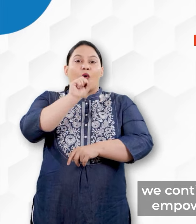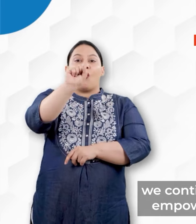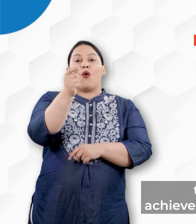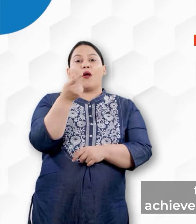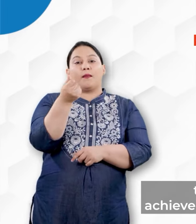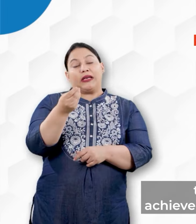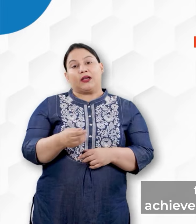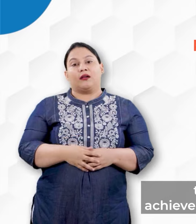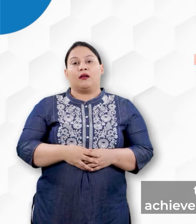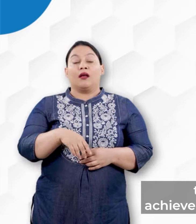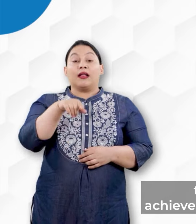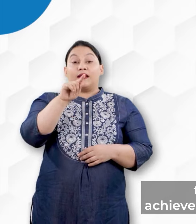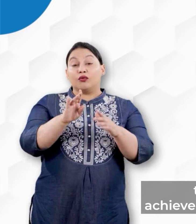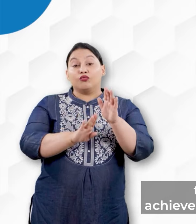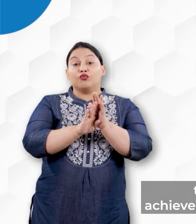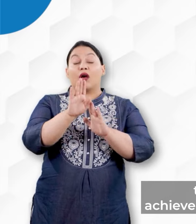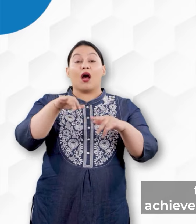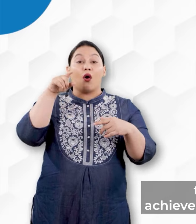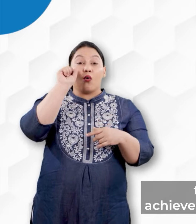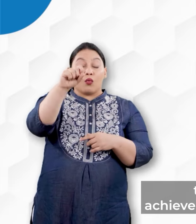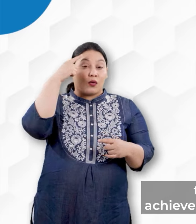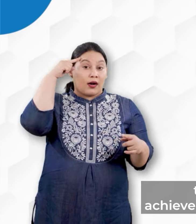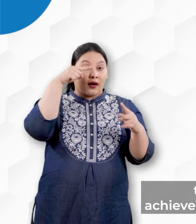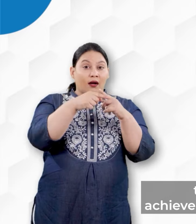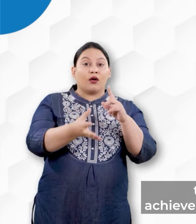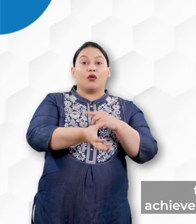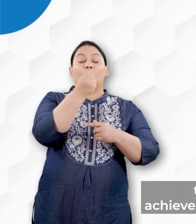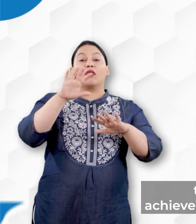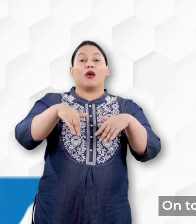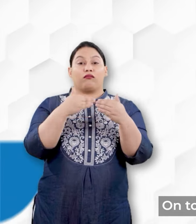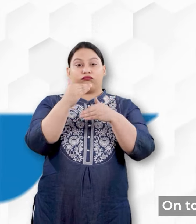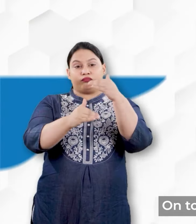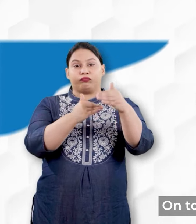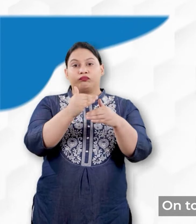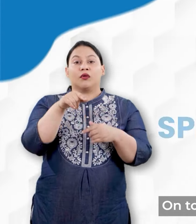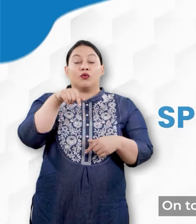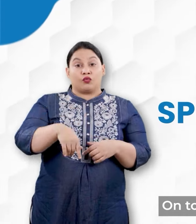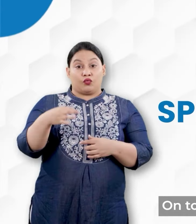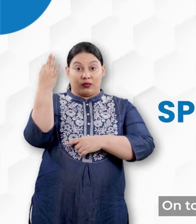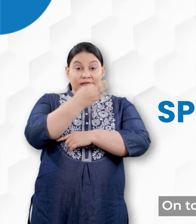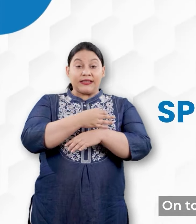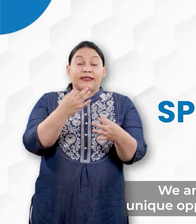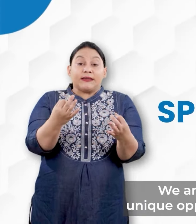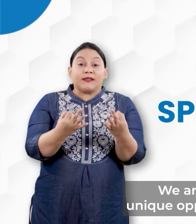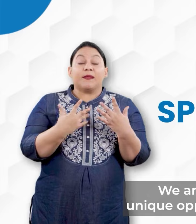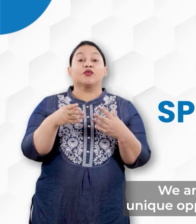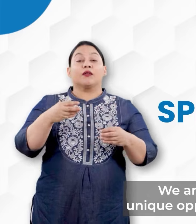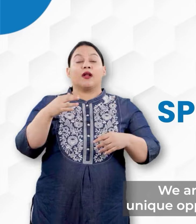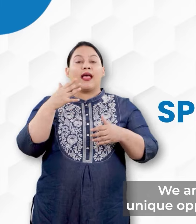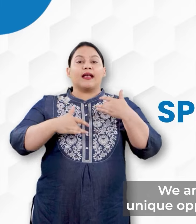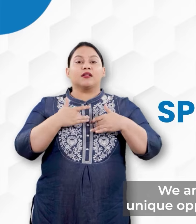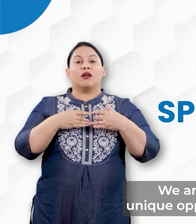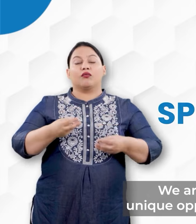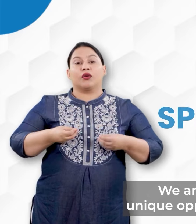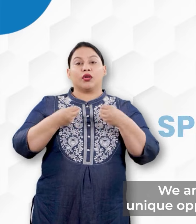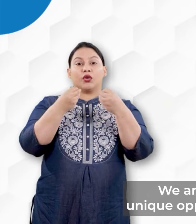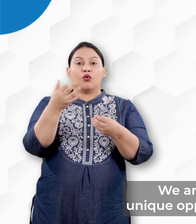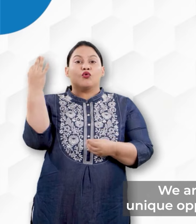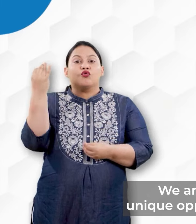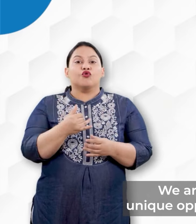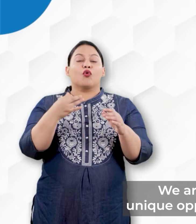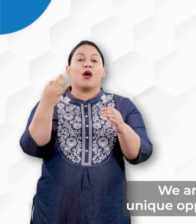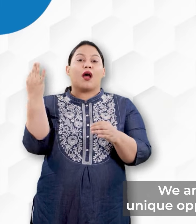financial growth to new heights and achieve their financial milestones. On today's special occasion, we are super excited to